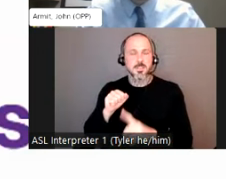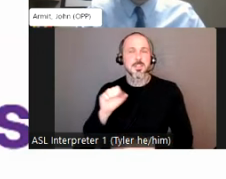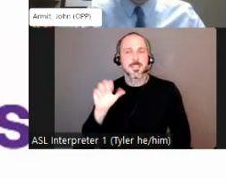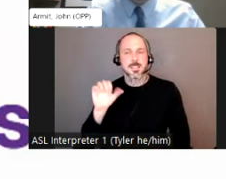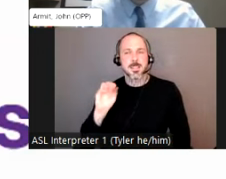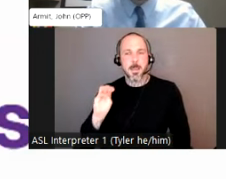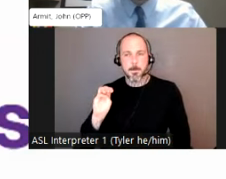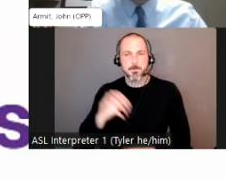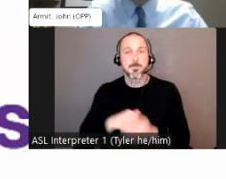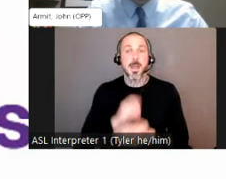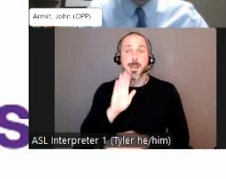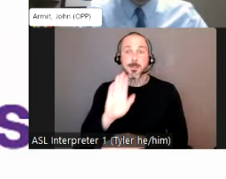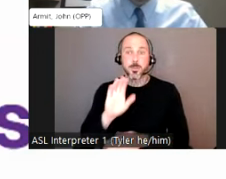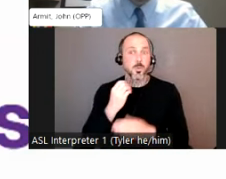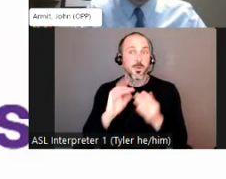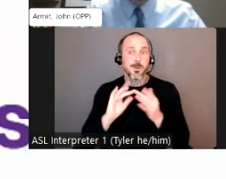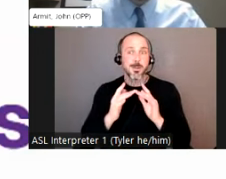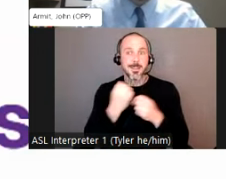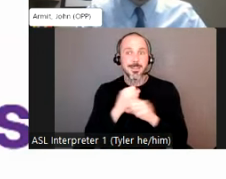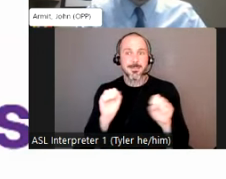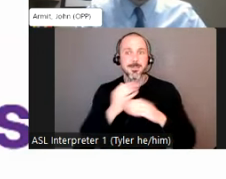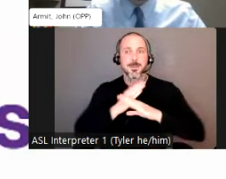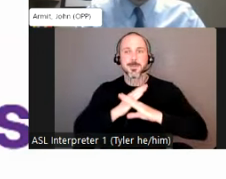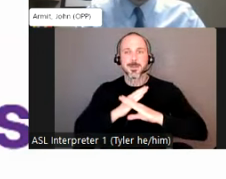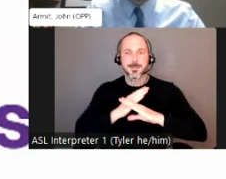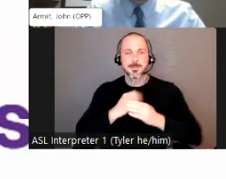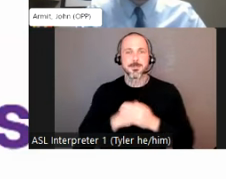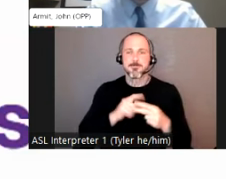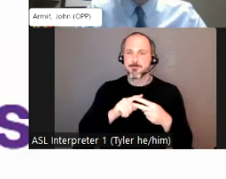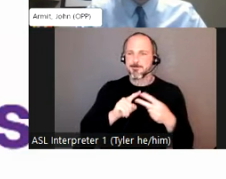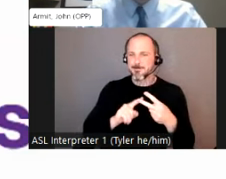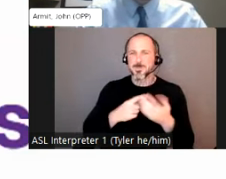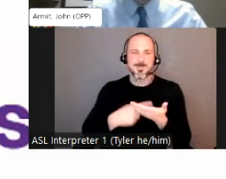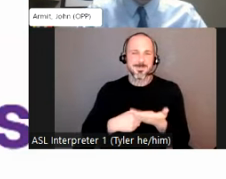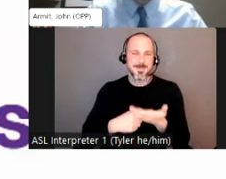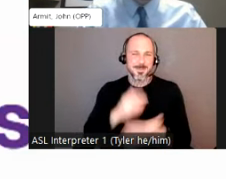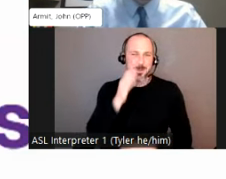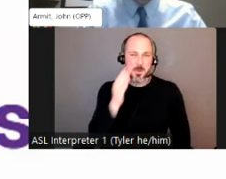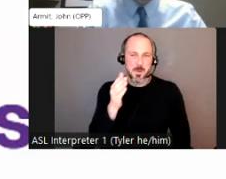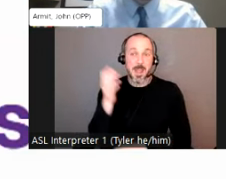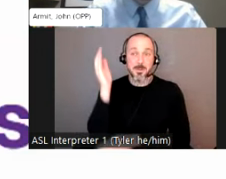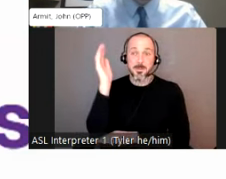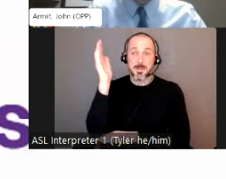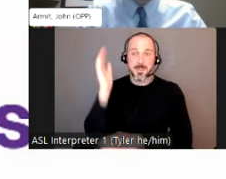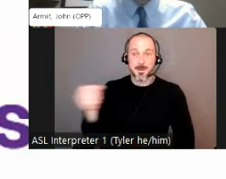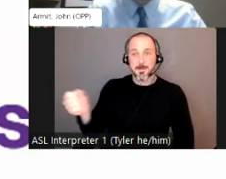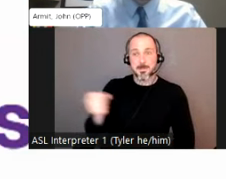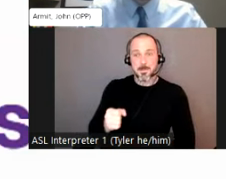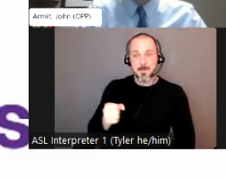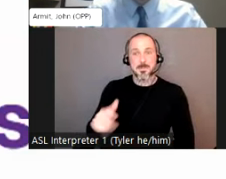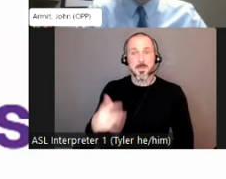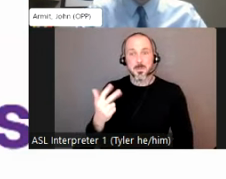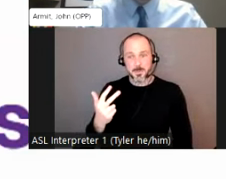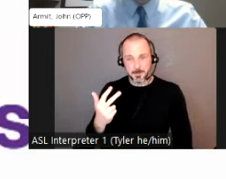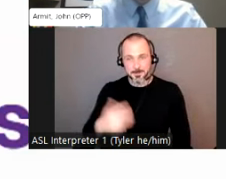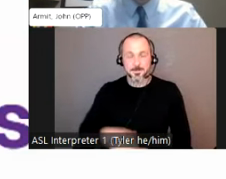cyber safety. So we'll be talking about both of those issues with our guest speakers today. I'm pleased to